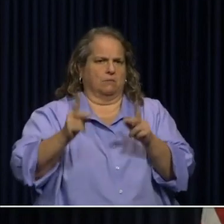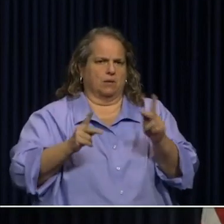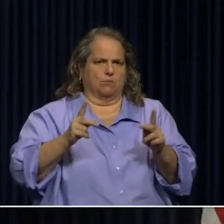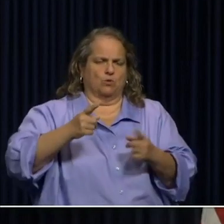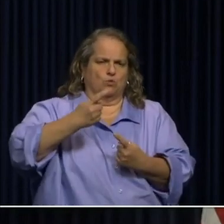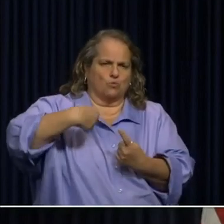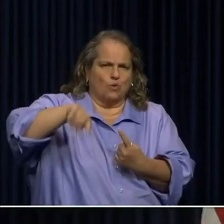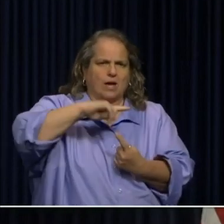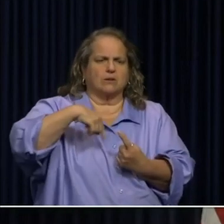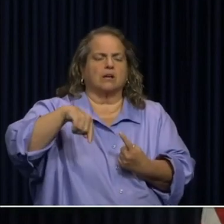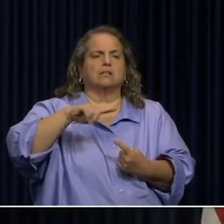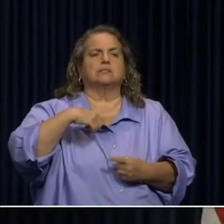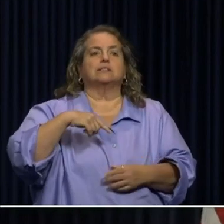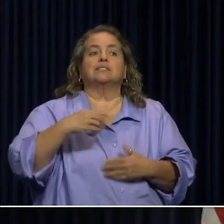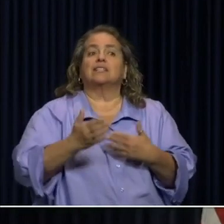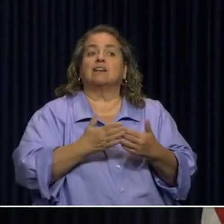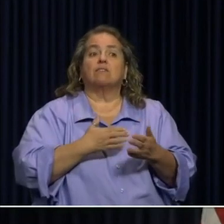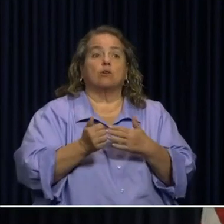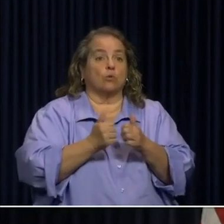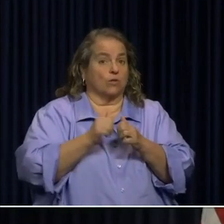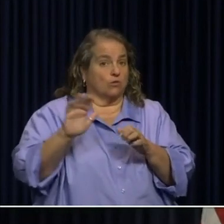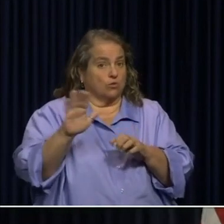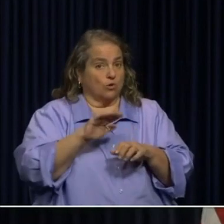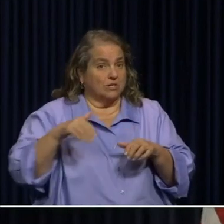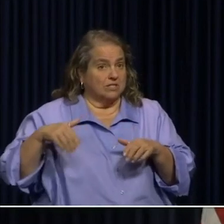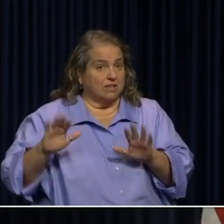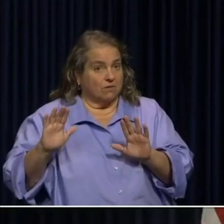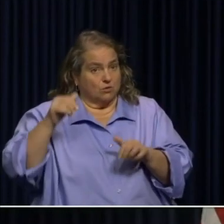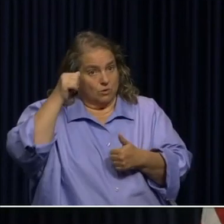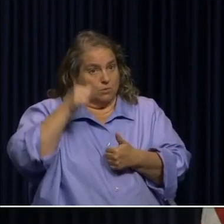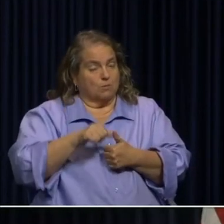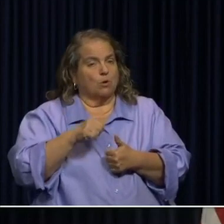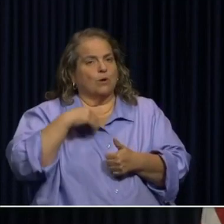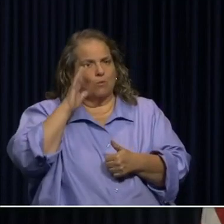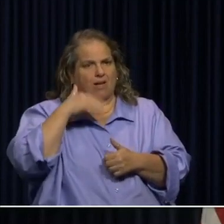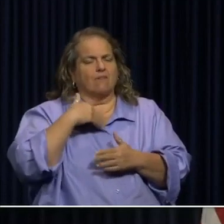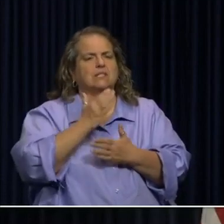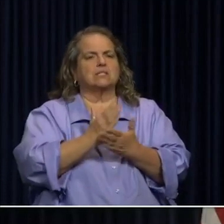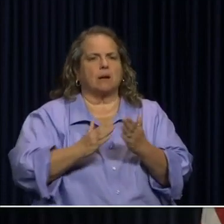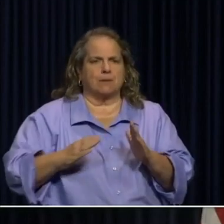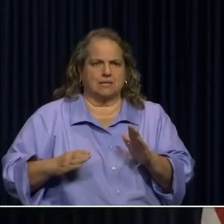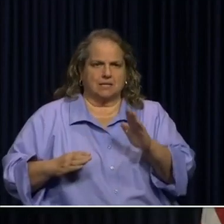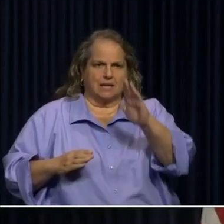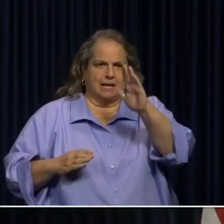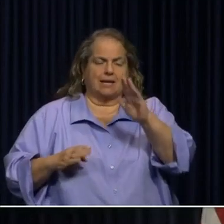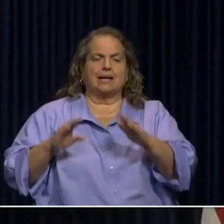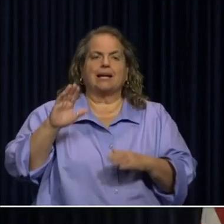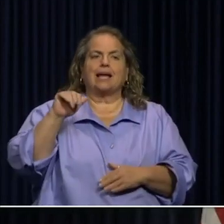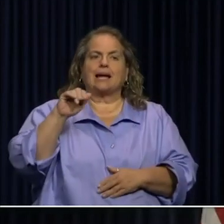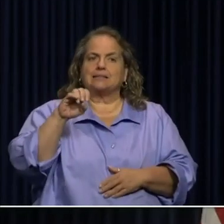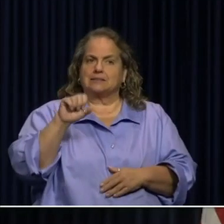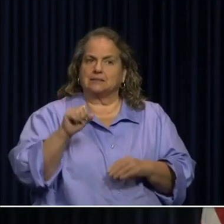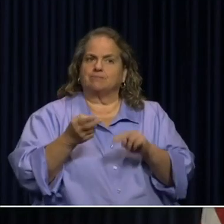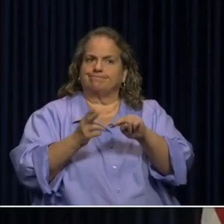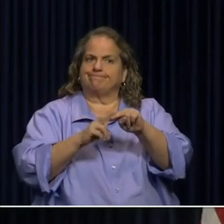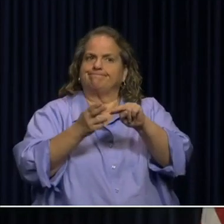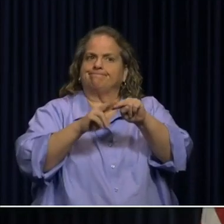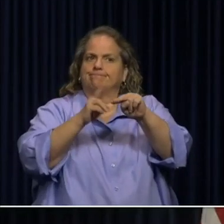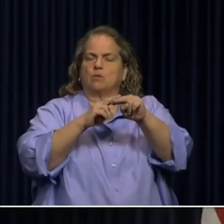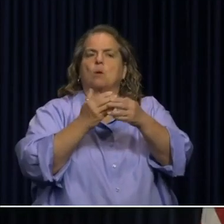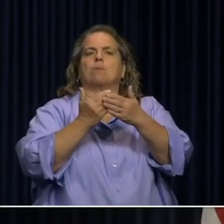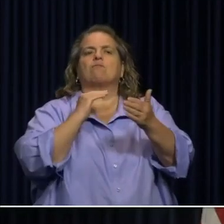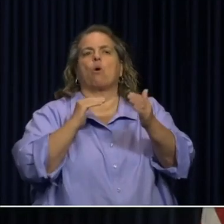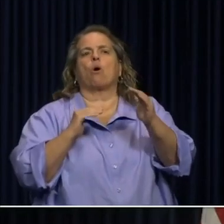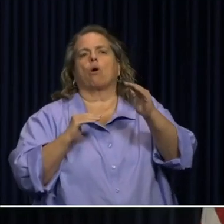us. Remember, even with those sacrifices, we are going to have escalating cases before we have